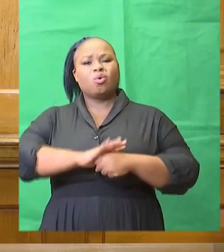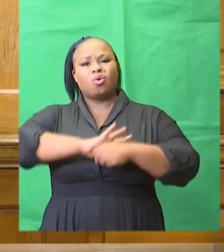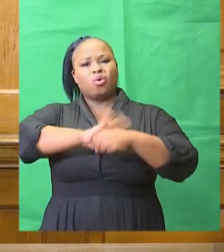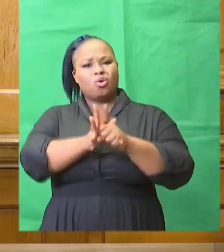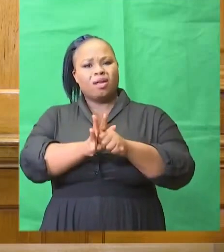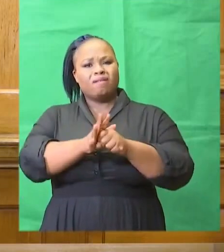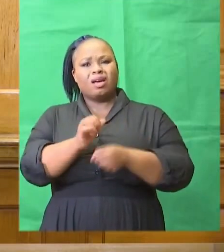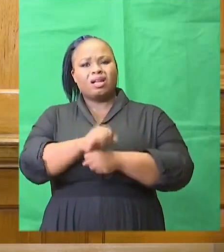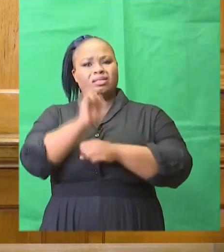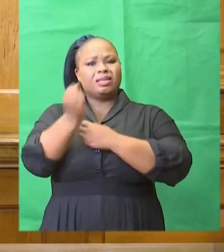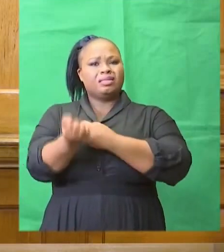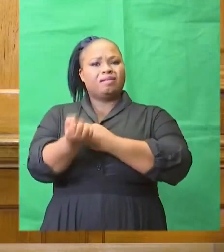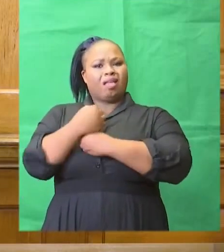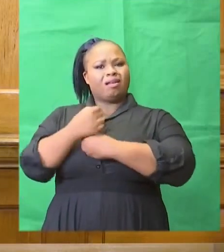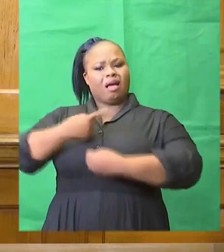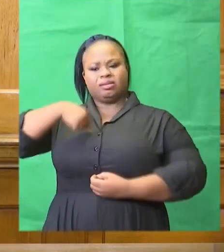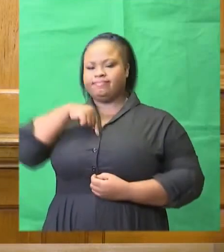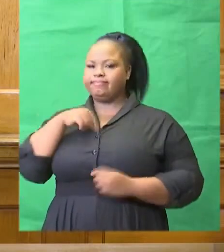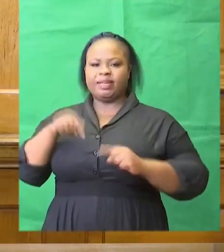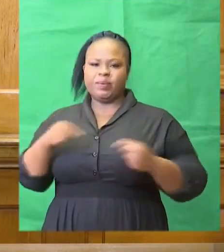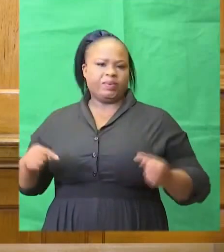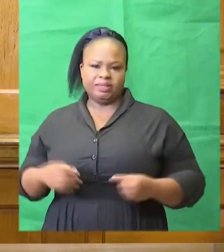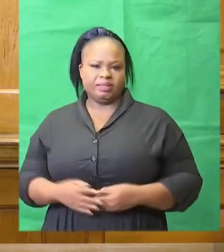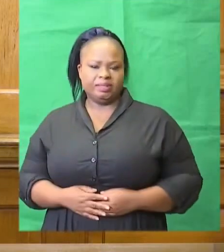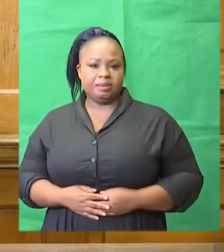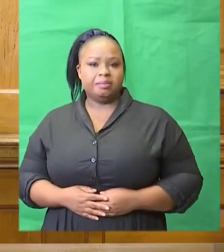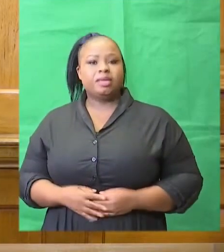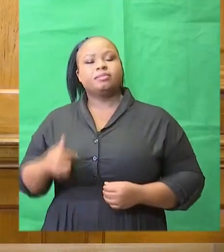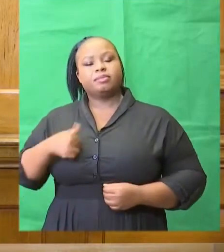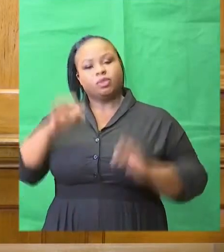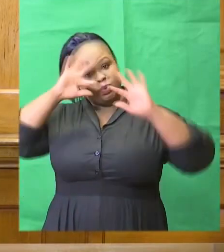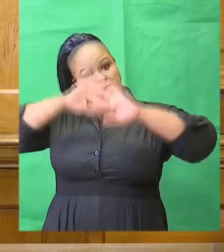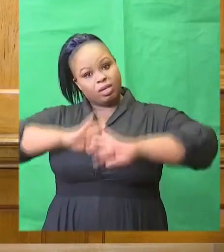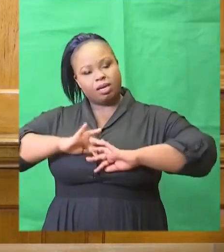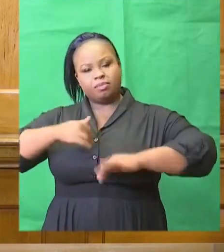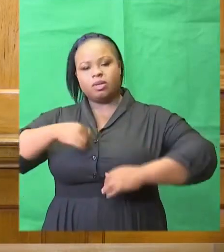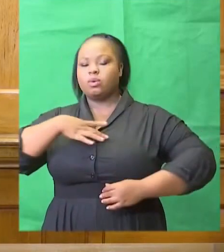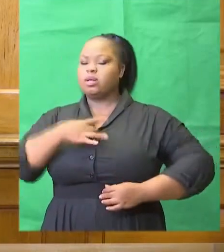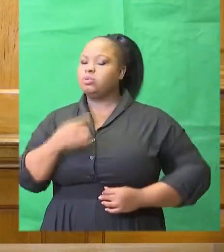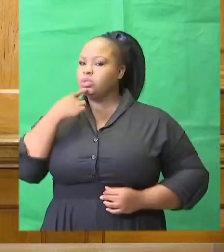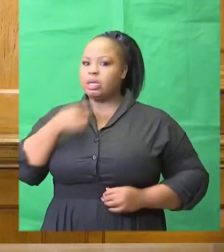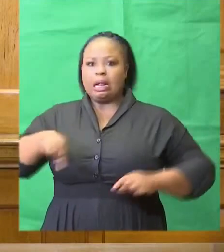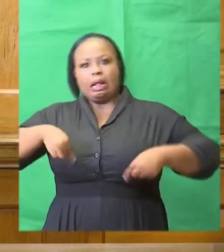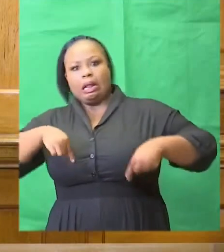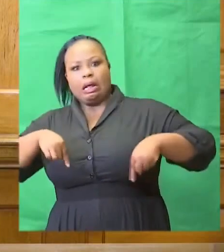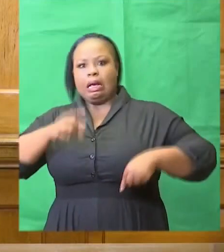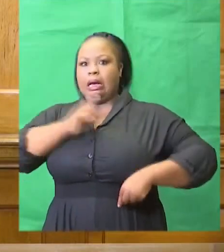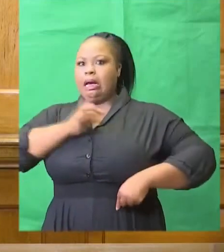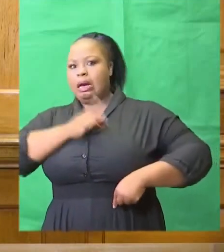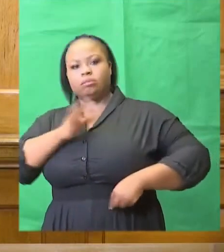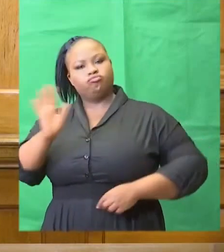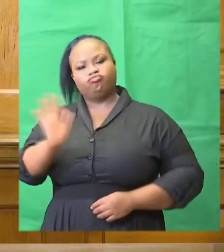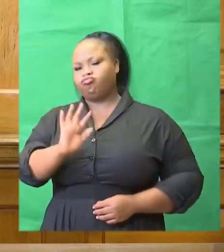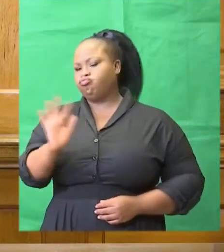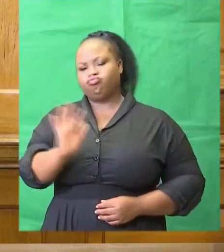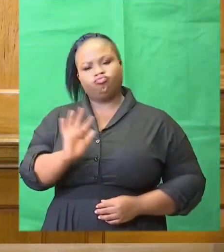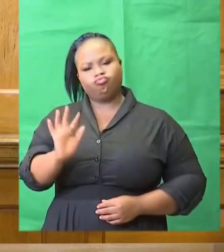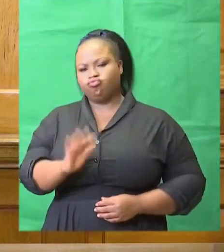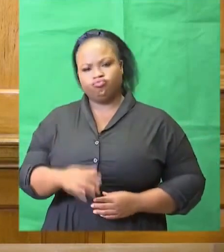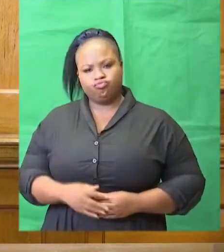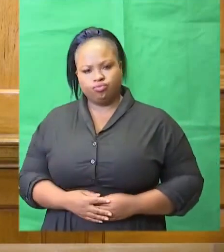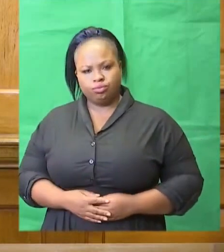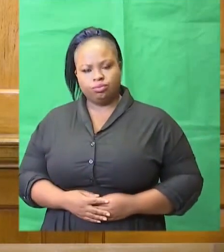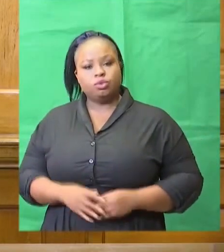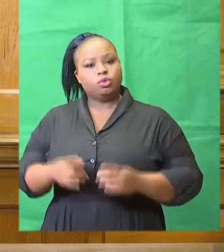pandemic. And I'd like to say tonight that we should not panic. We